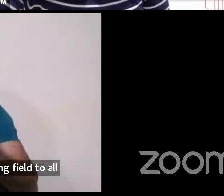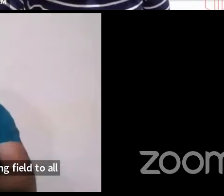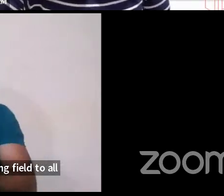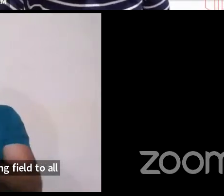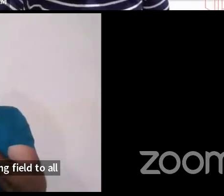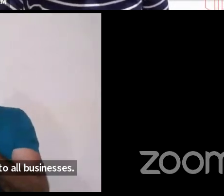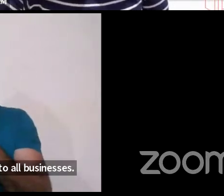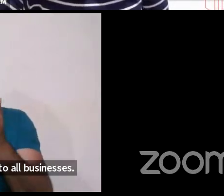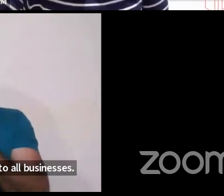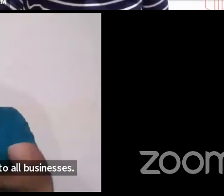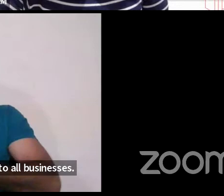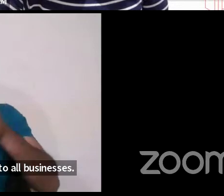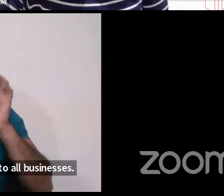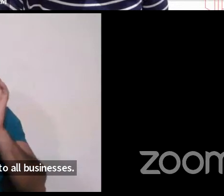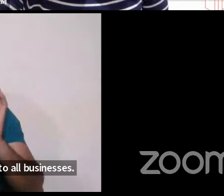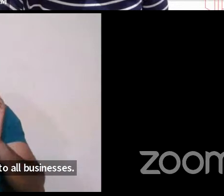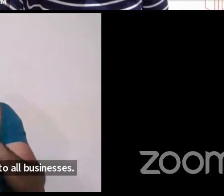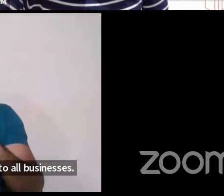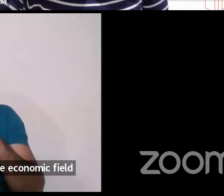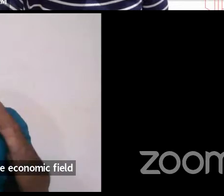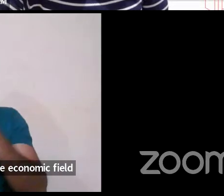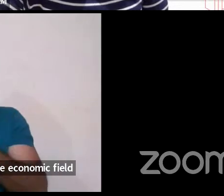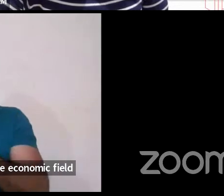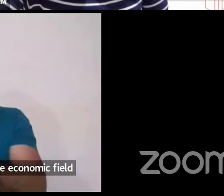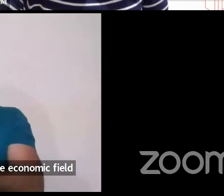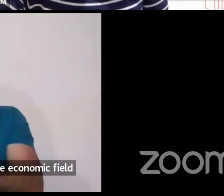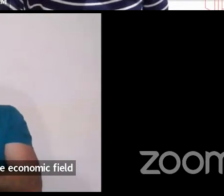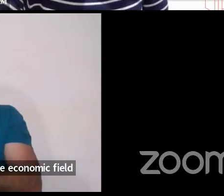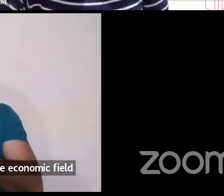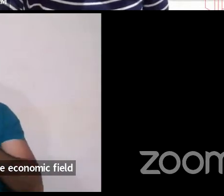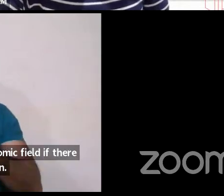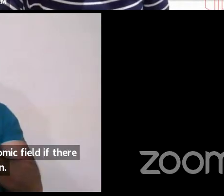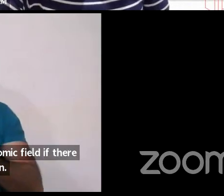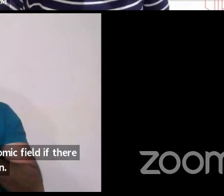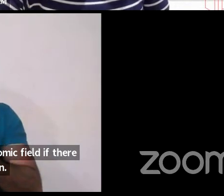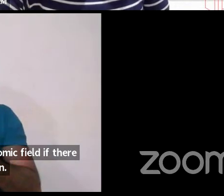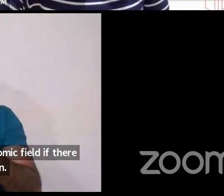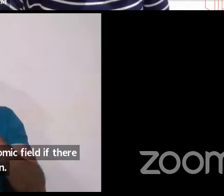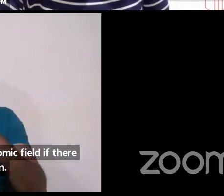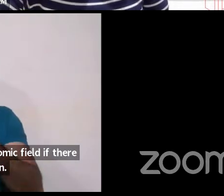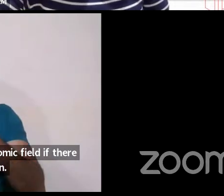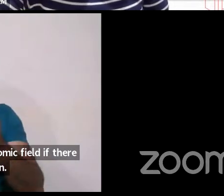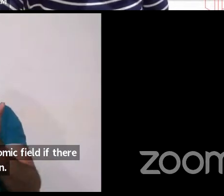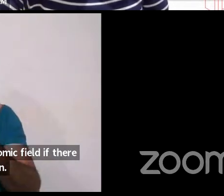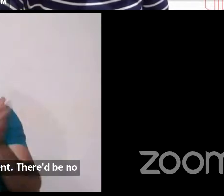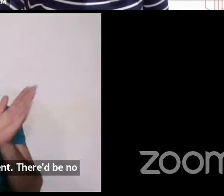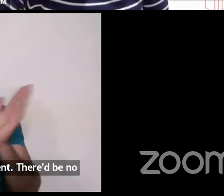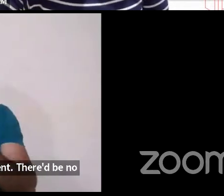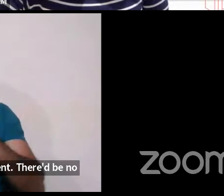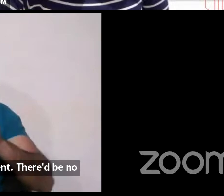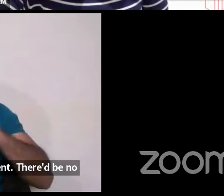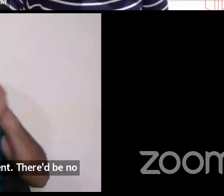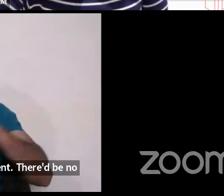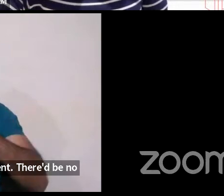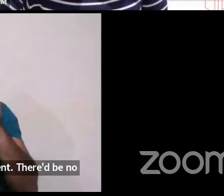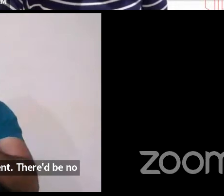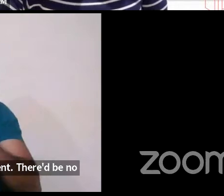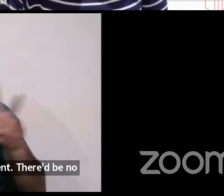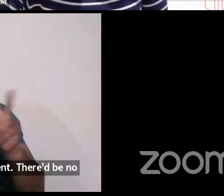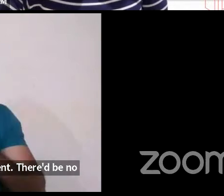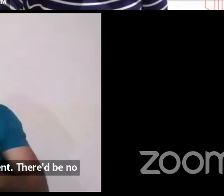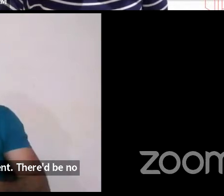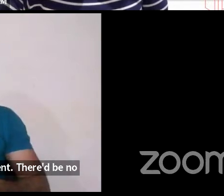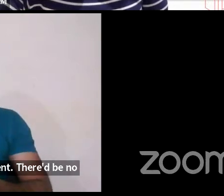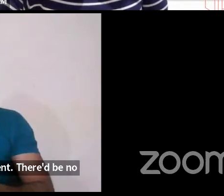good competition law and strong competition enforcement. There'd be no ganging up against smaller companies. So I think that inherent